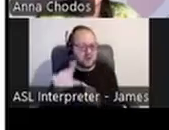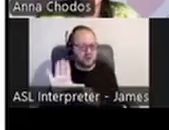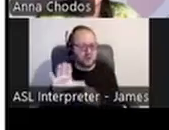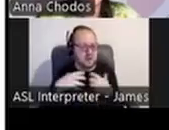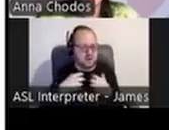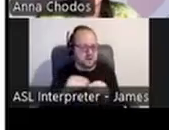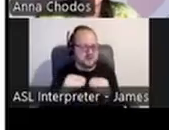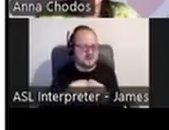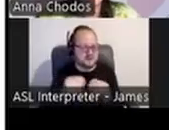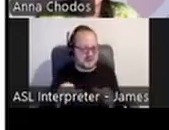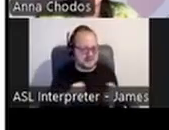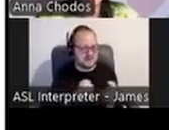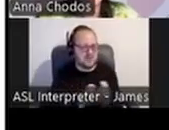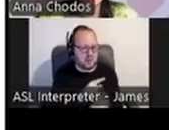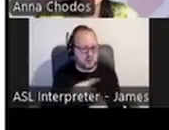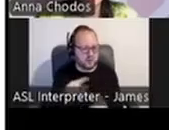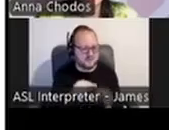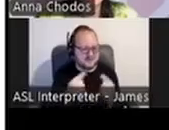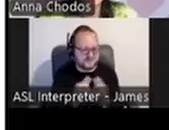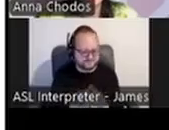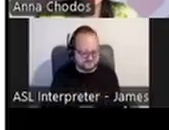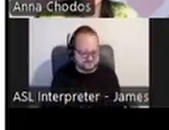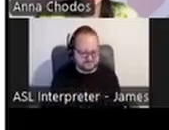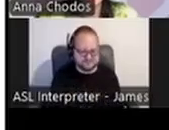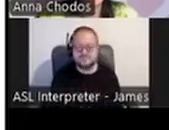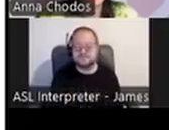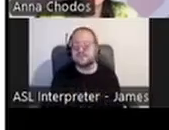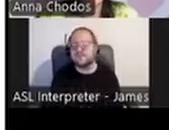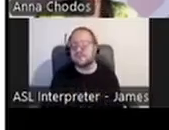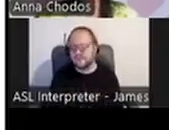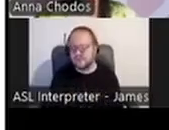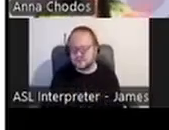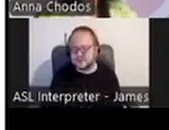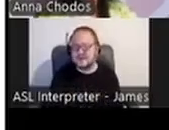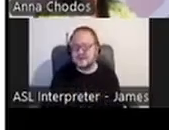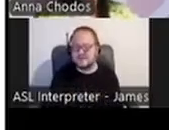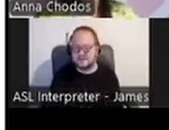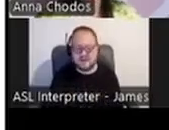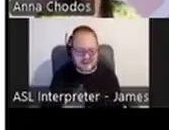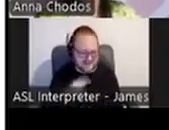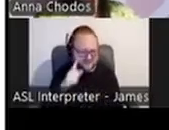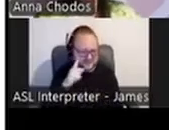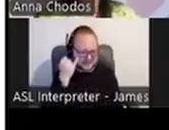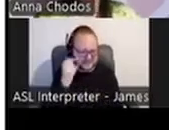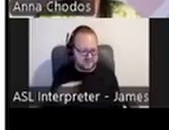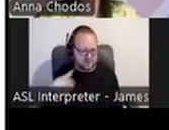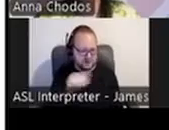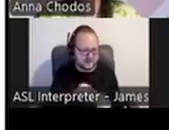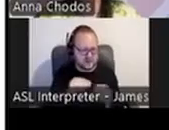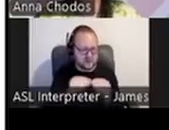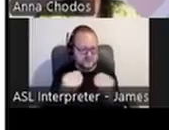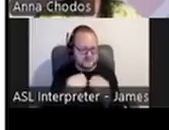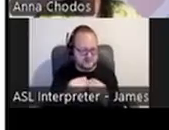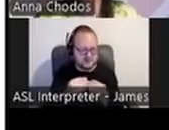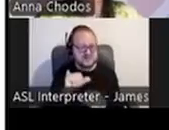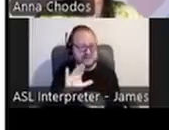Yeah, so I think one, and if you are in a position in your organization to be that liaison to healthcare, I think one thing